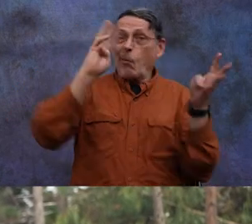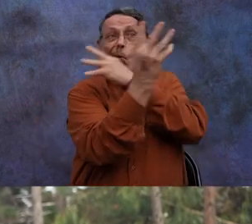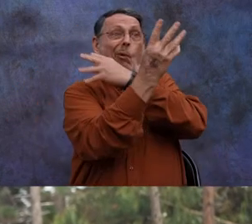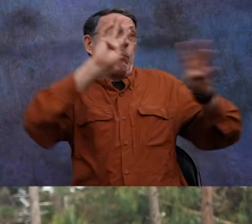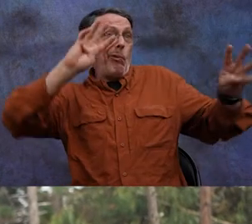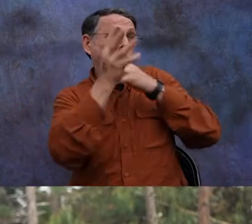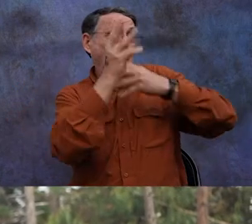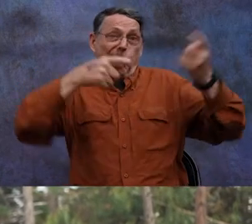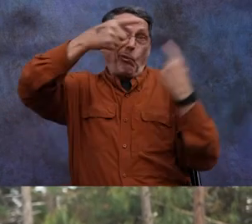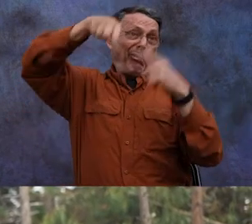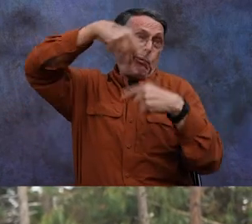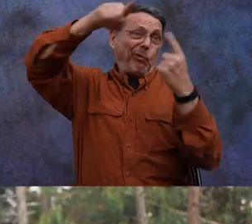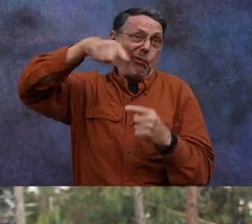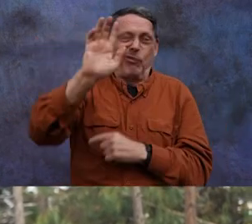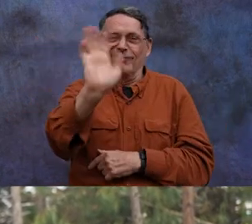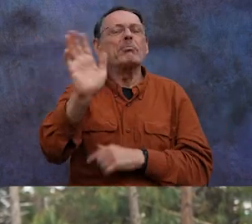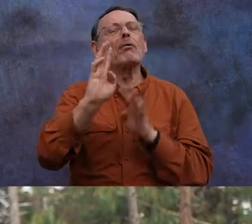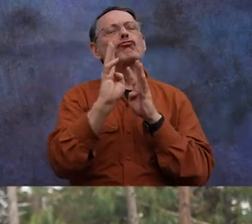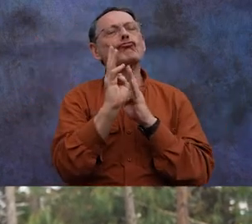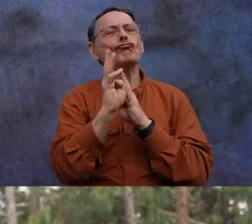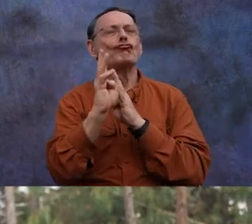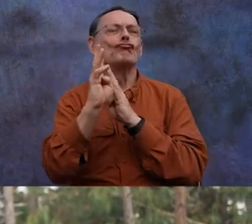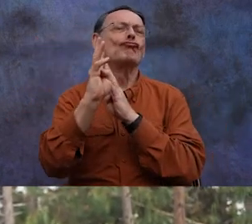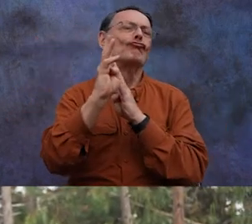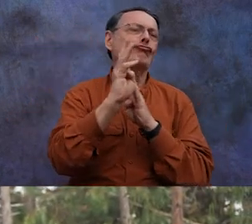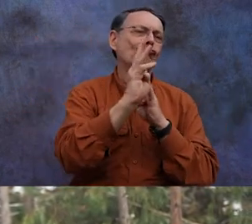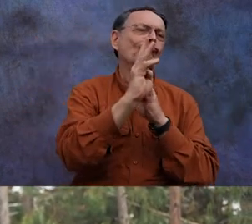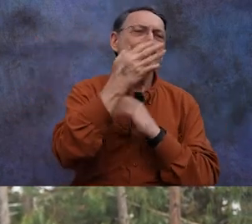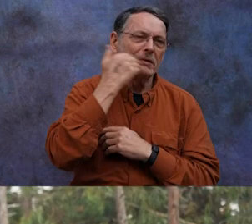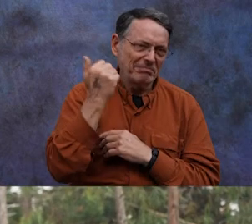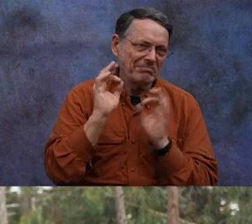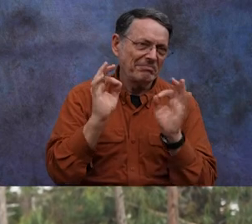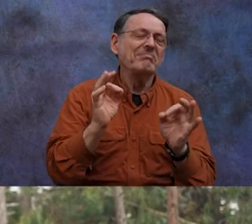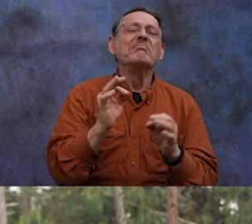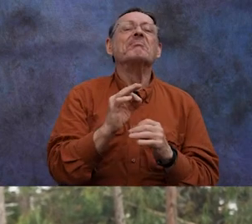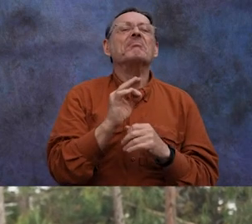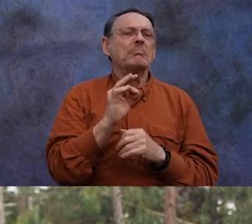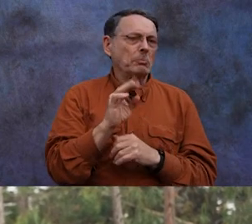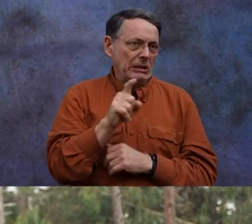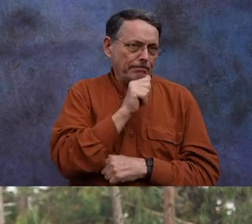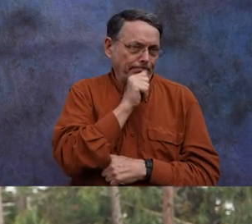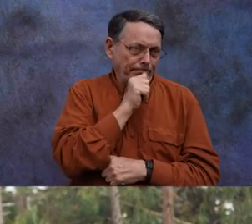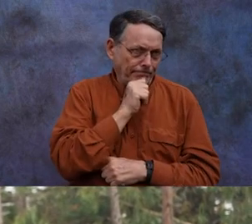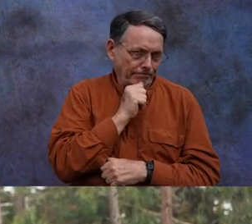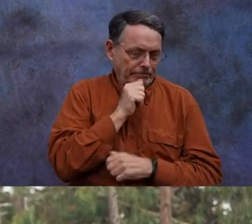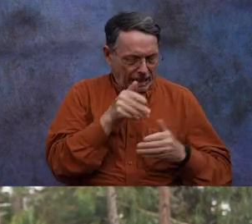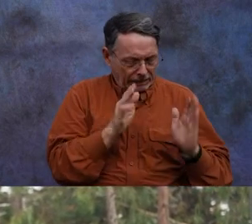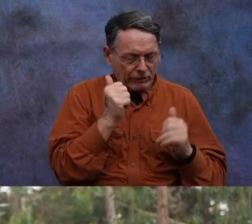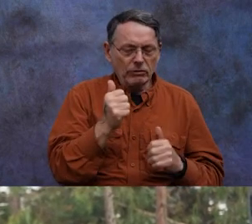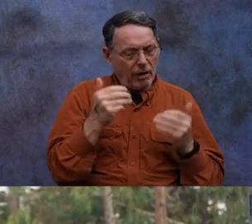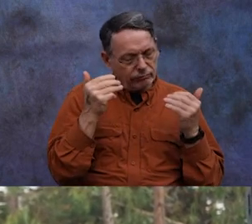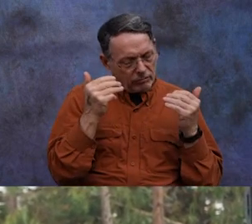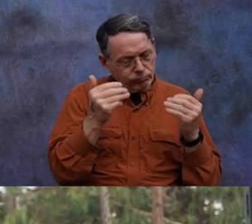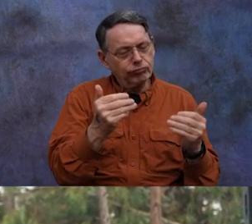whiplash kind of spiral. And believe me, it'll take a while, but if you have the patience and let yourself just go with